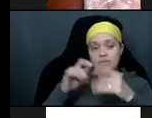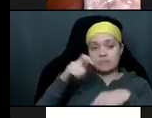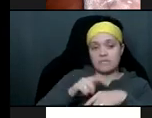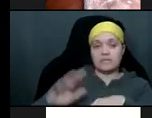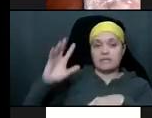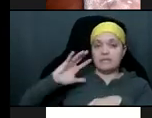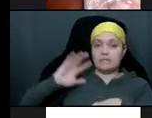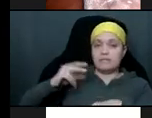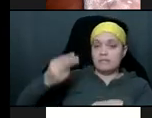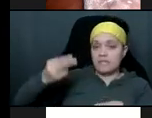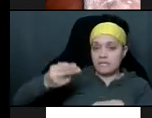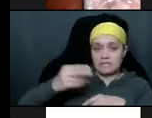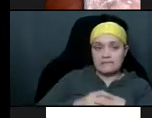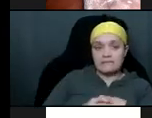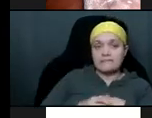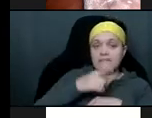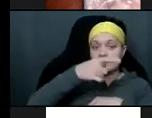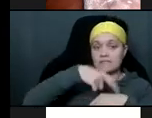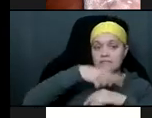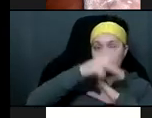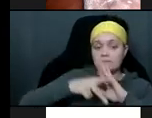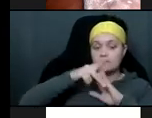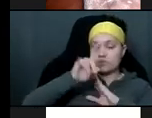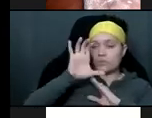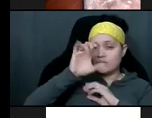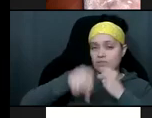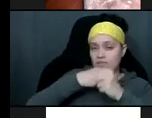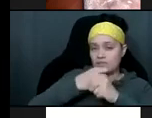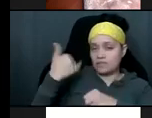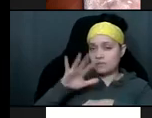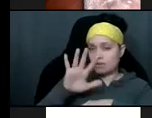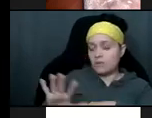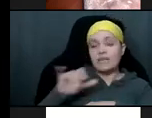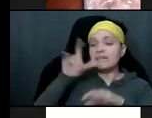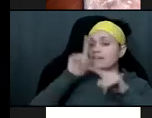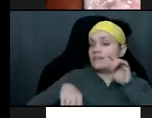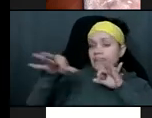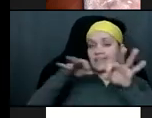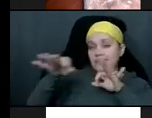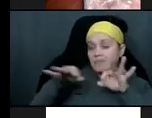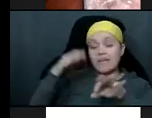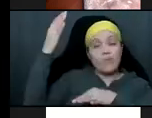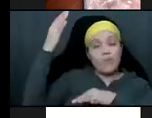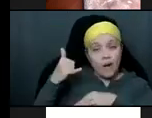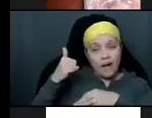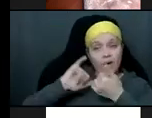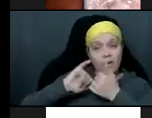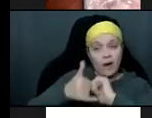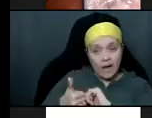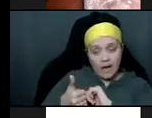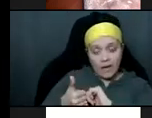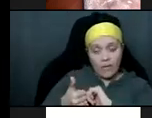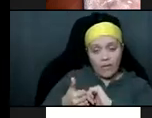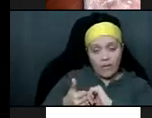in history. Now, at that point, 100 or so years ago, he couldn't explain very well why or how